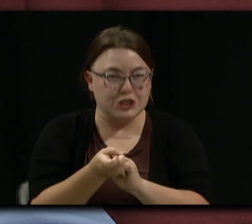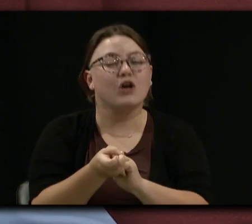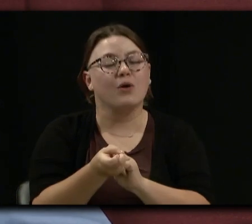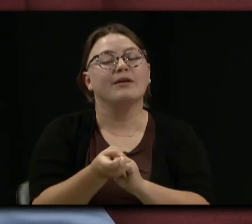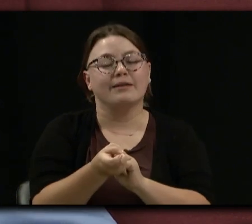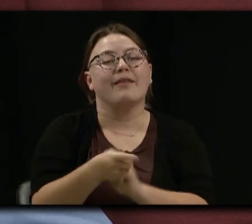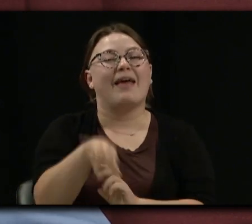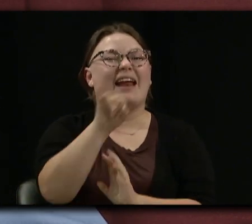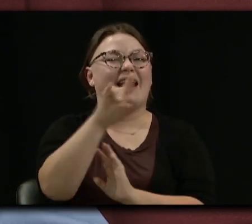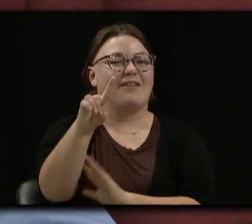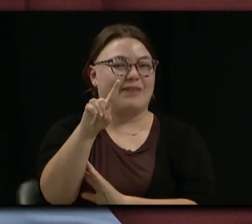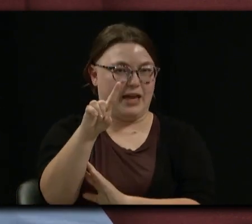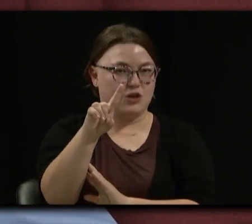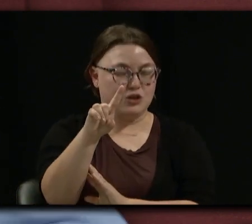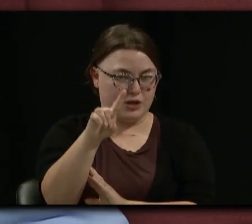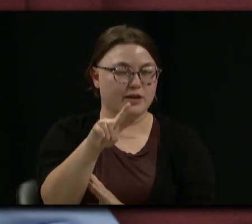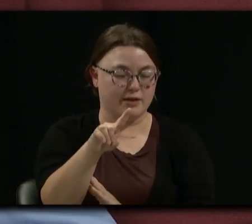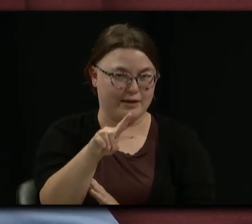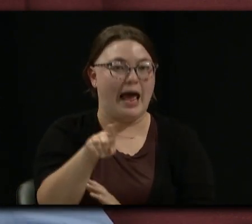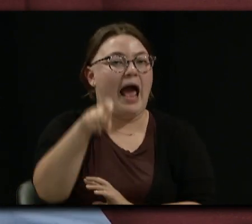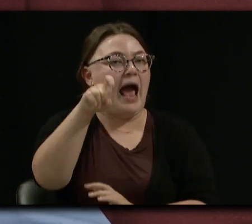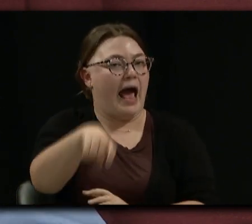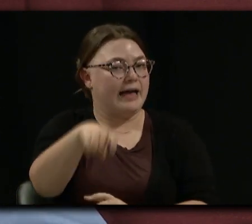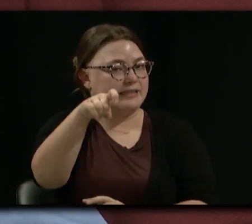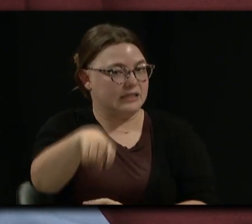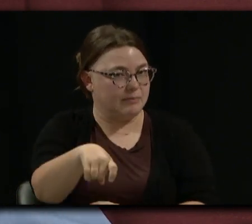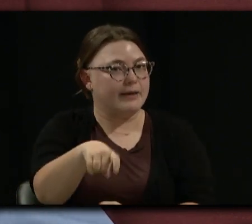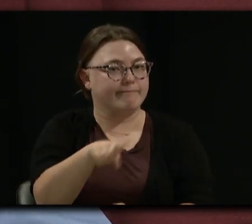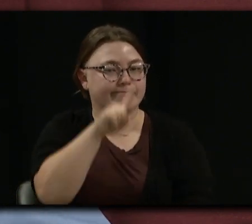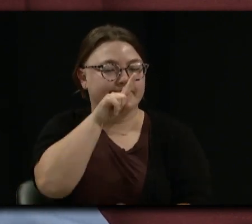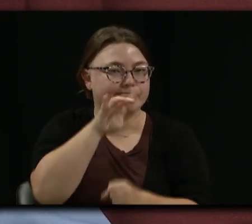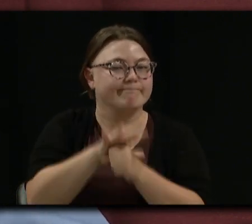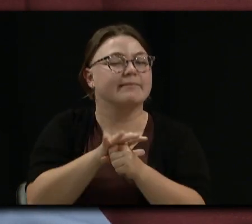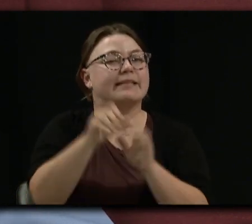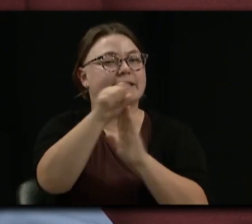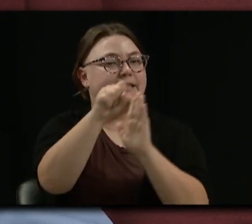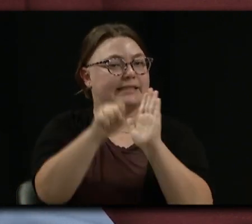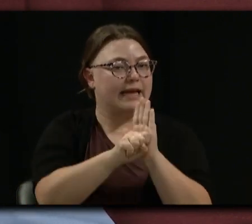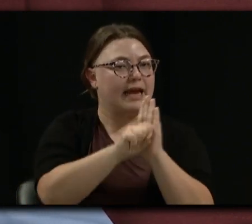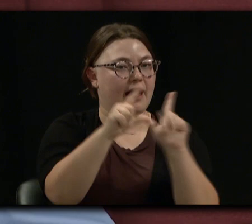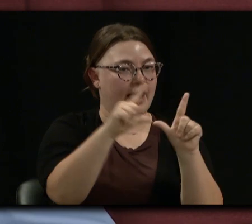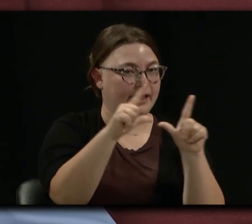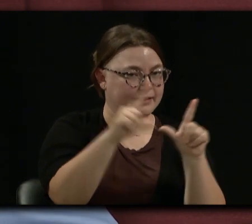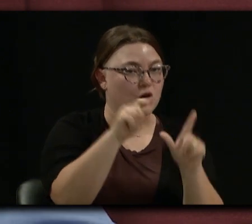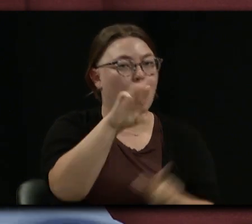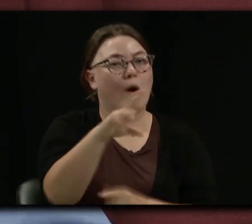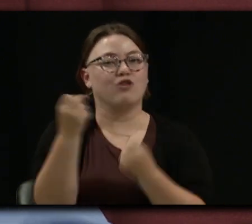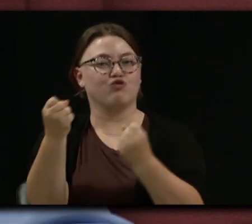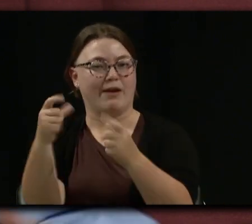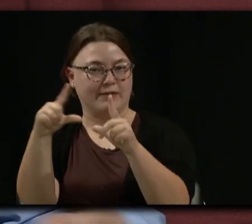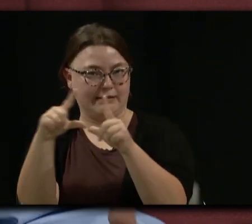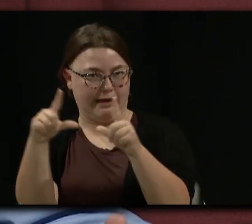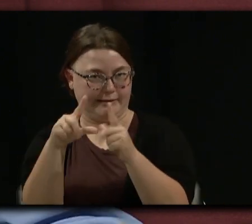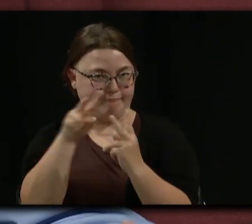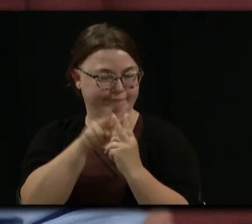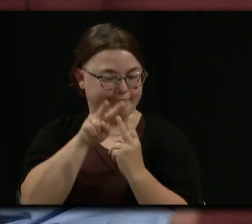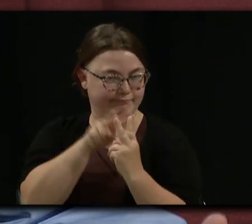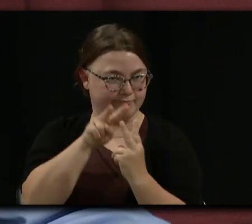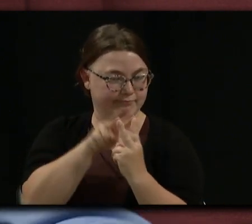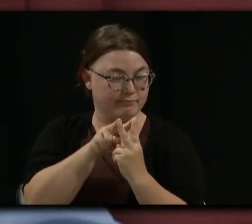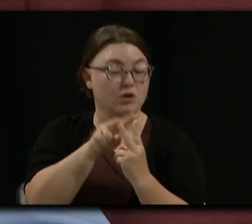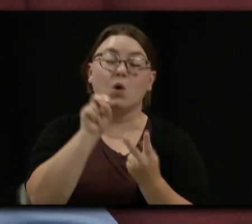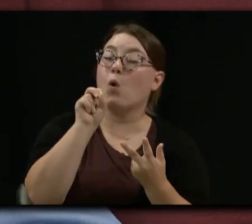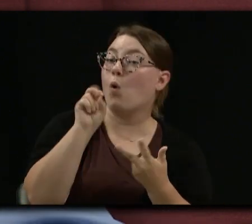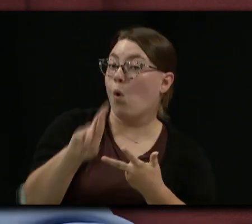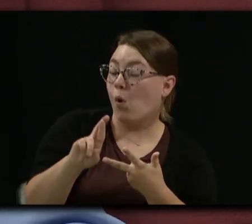what's required, and it has to be a valid driver's license or state ID in the state of, from the state of Ohio. And or you could